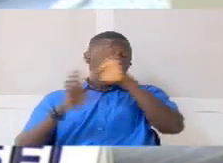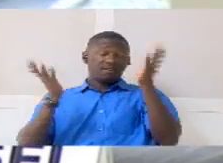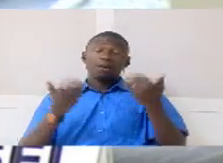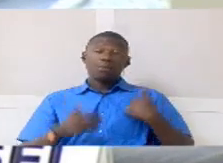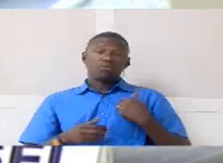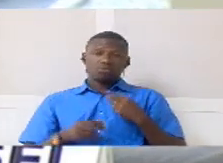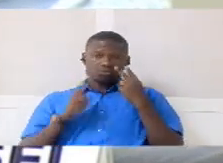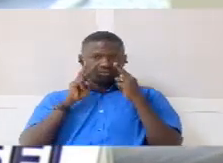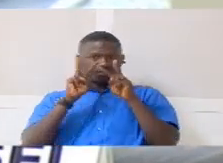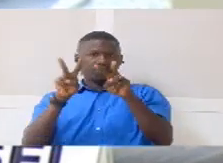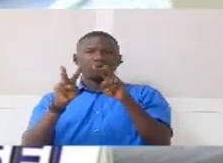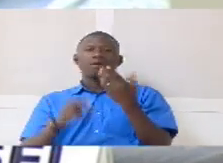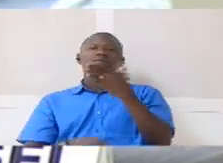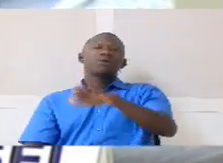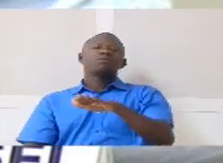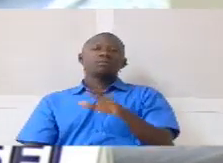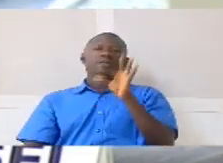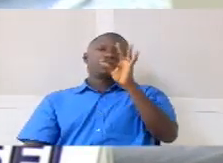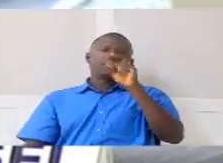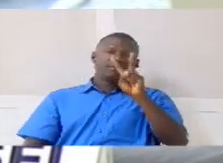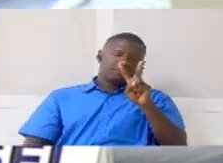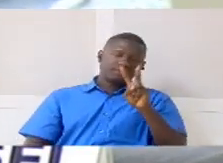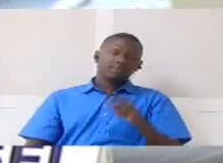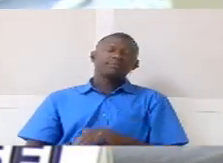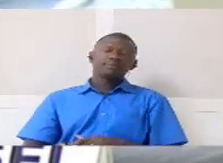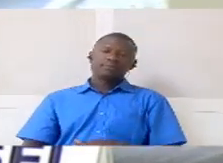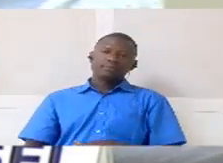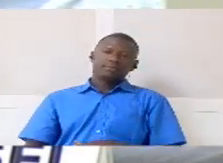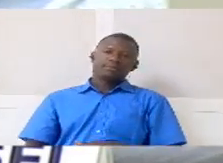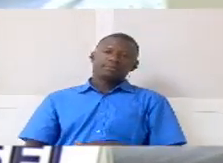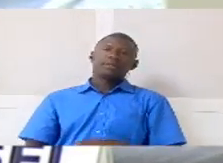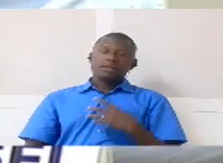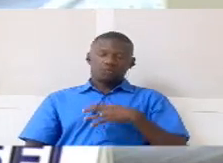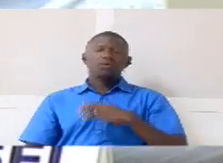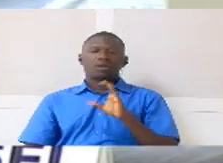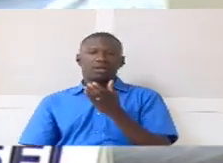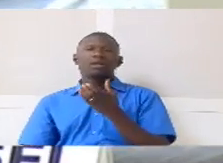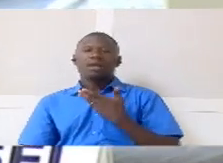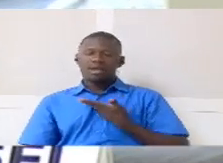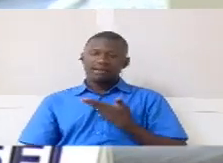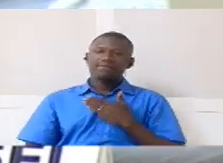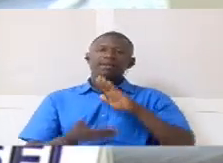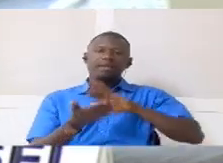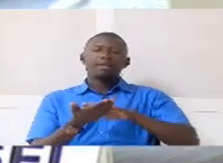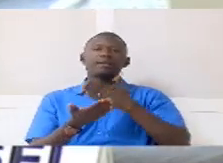the televisions, and perhaps for that reason too, we can have